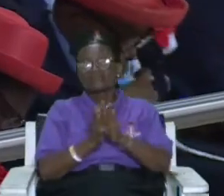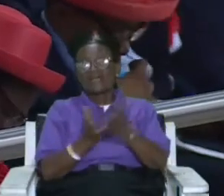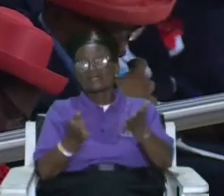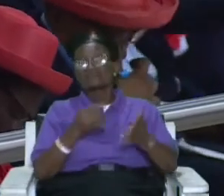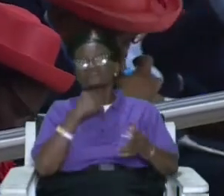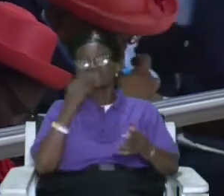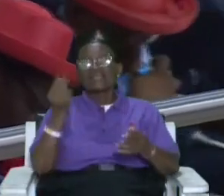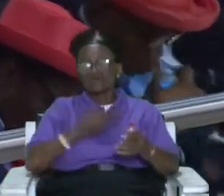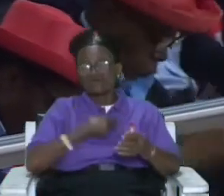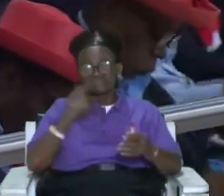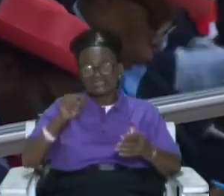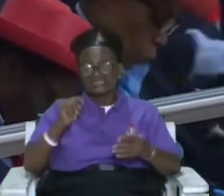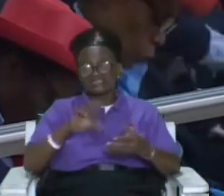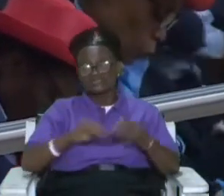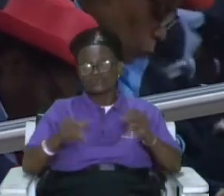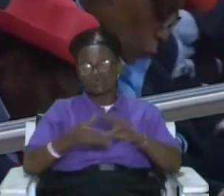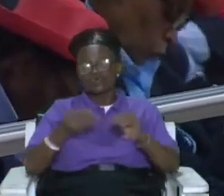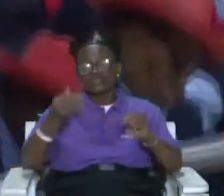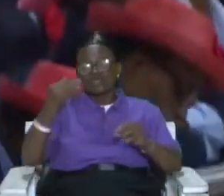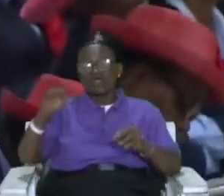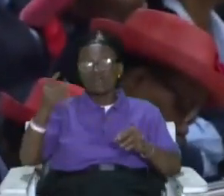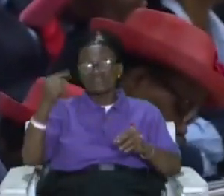story of the great woman of Shunem,